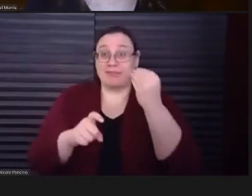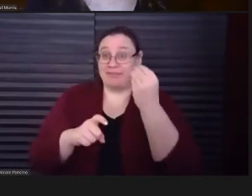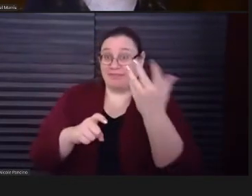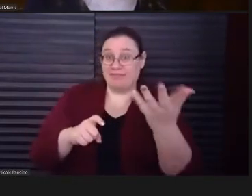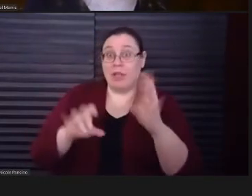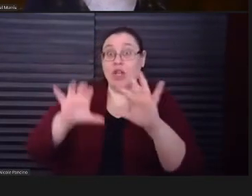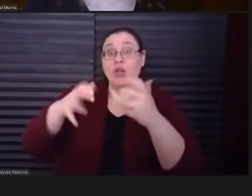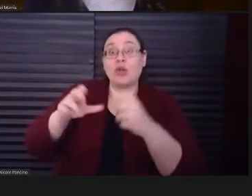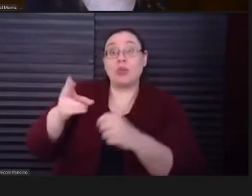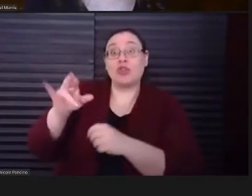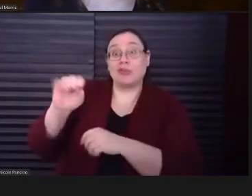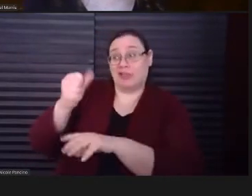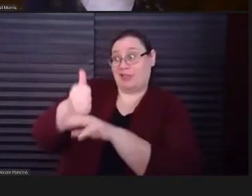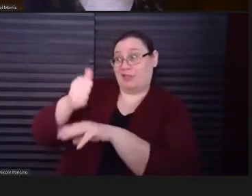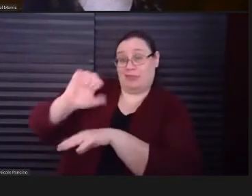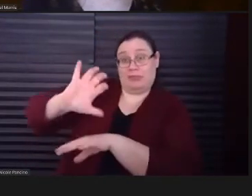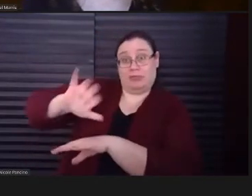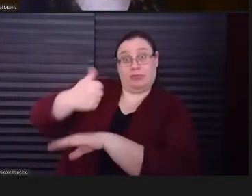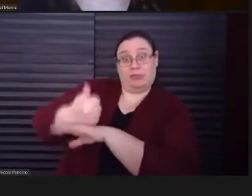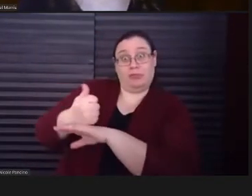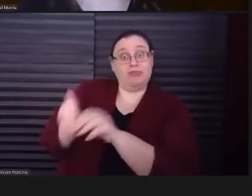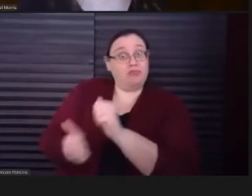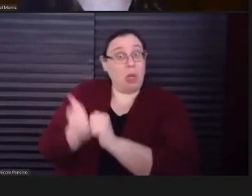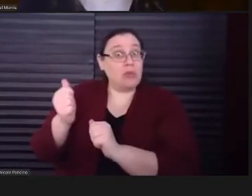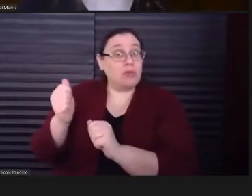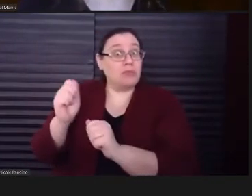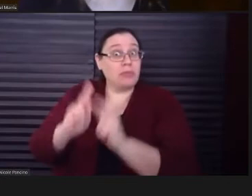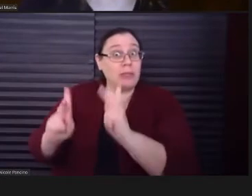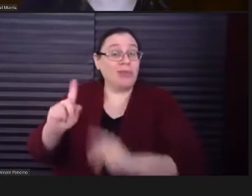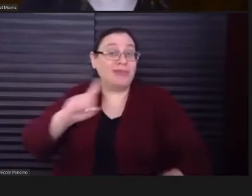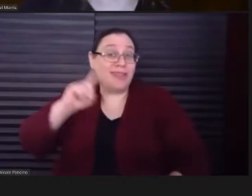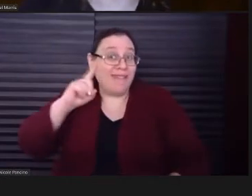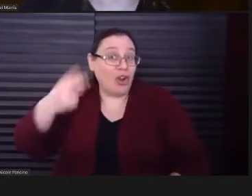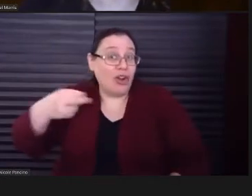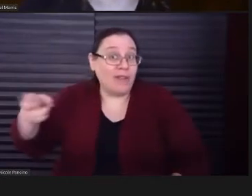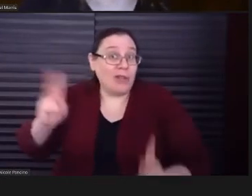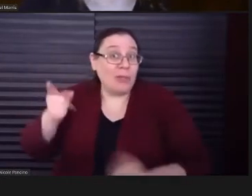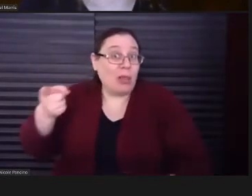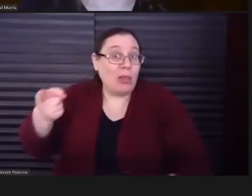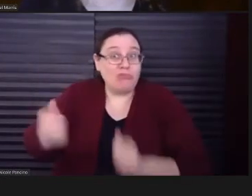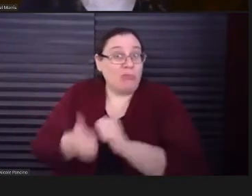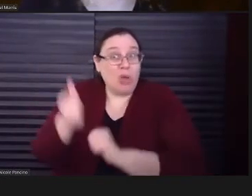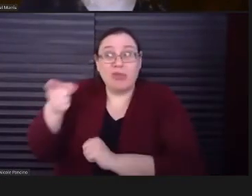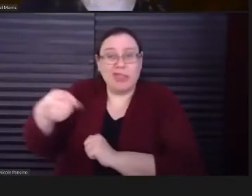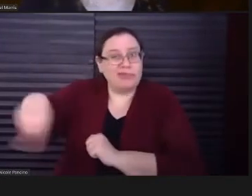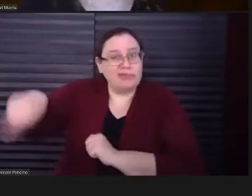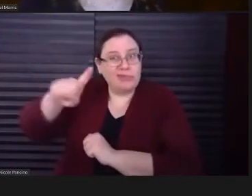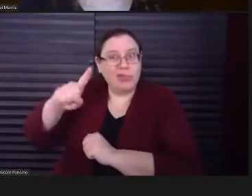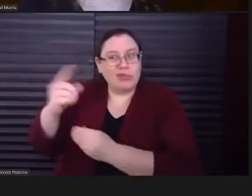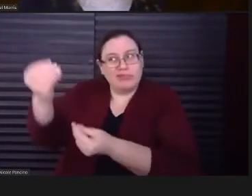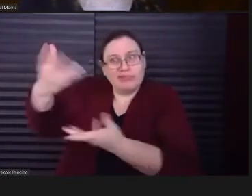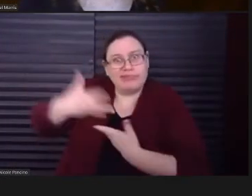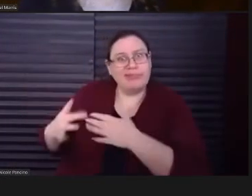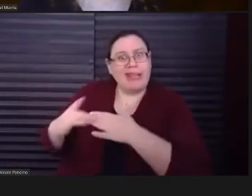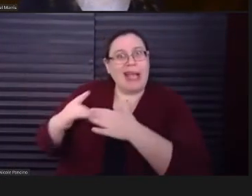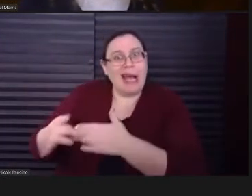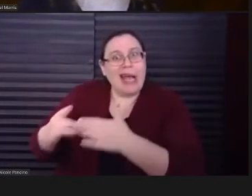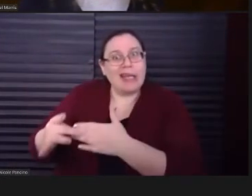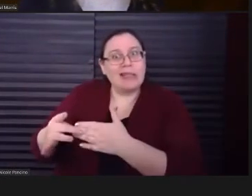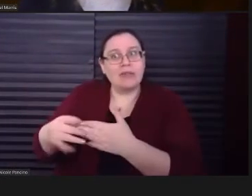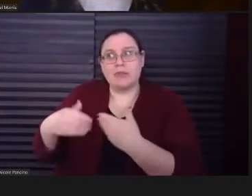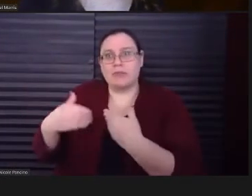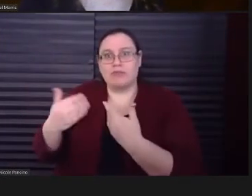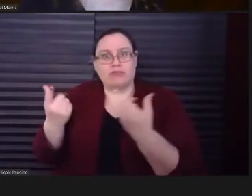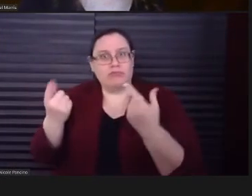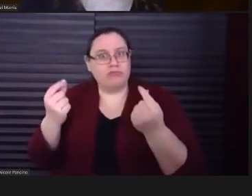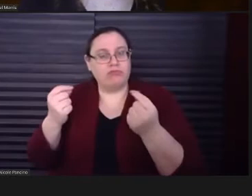Chris has put together is mostly deaf people, deaf and hard of hearing people, who are giving tremendous guidance in terms of what we can do with